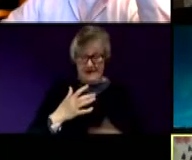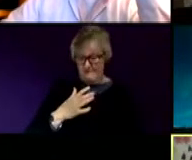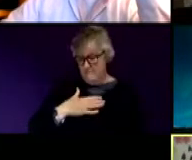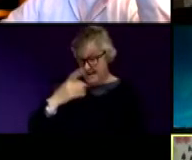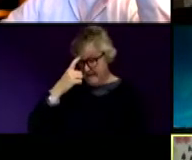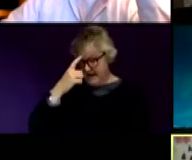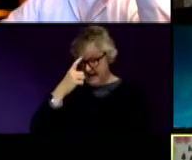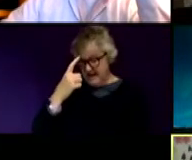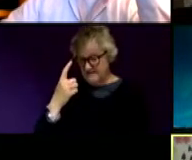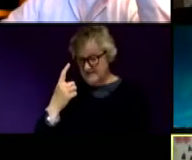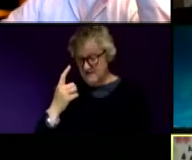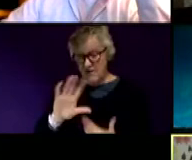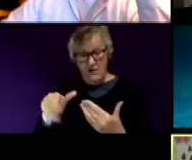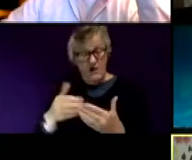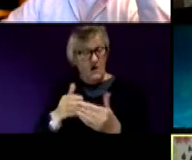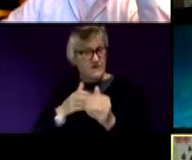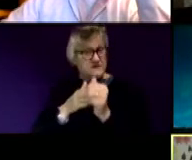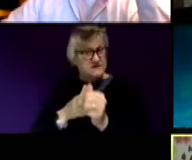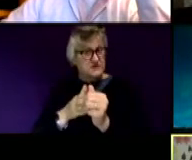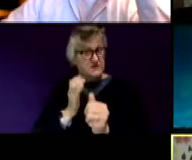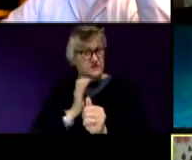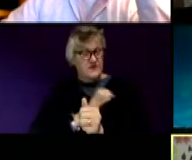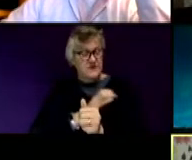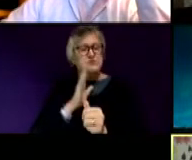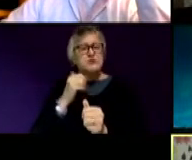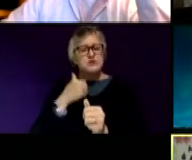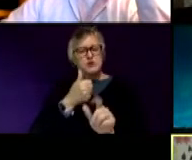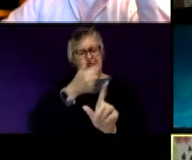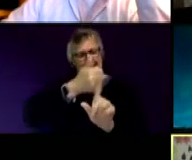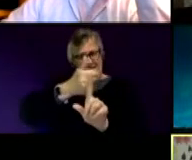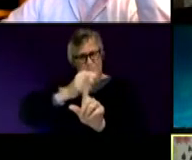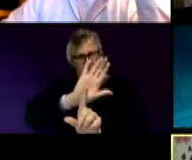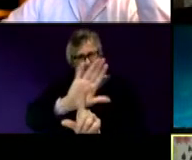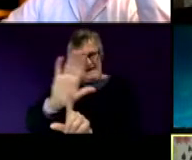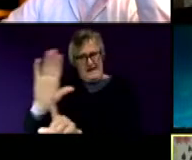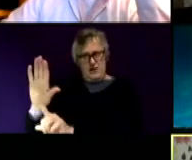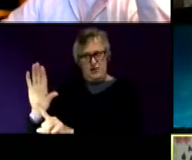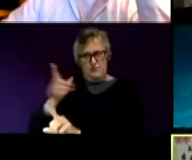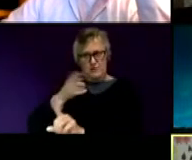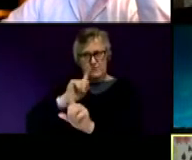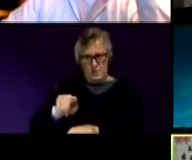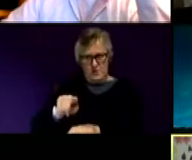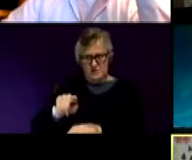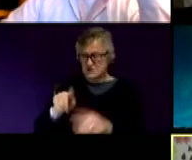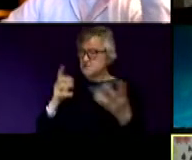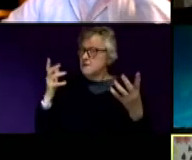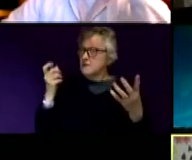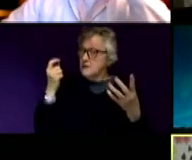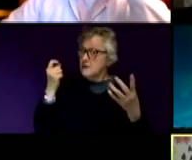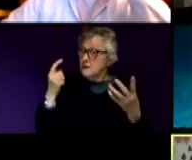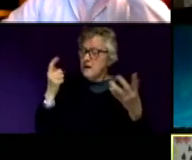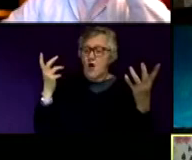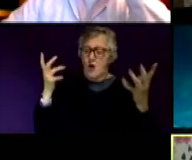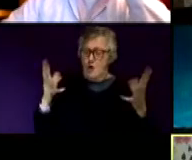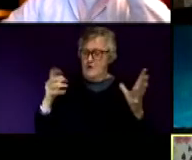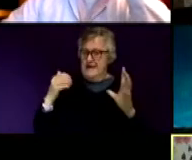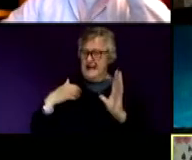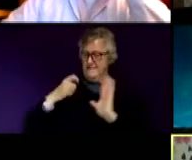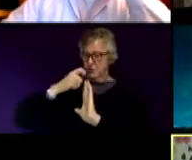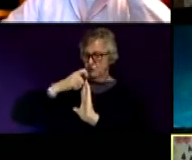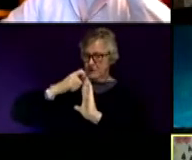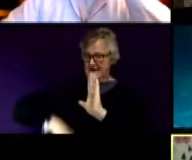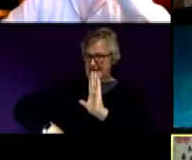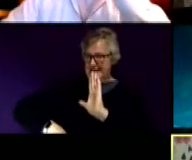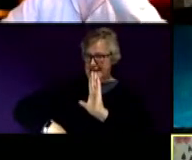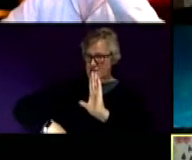their update. They would have that written out and included. And then I heard, and there was a suggestion